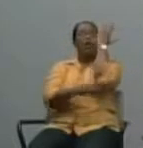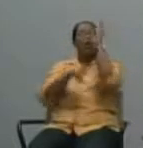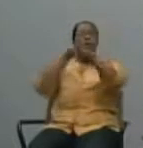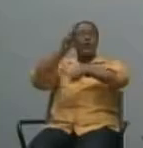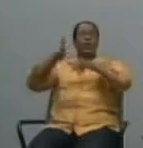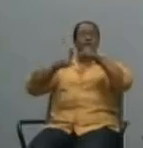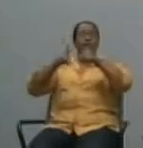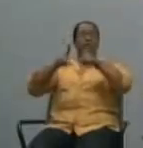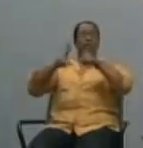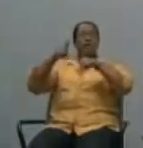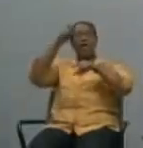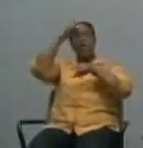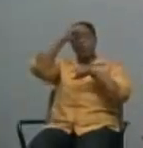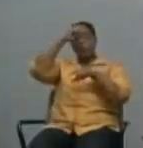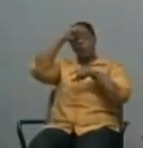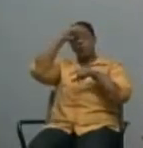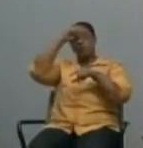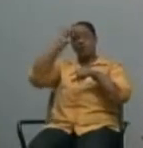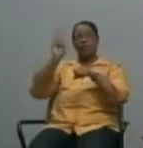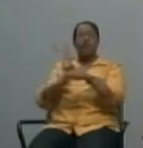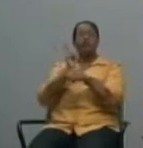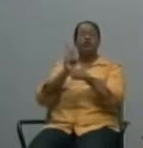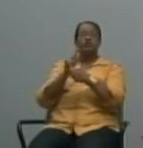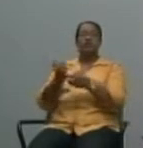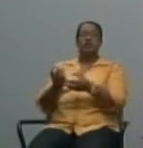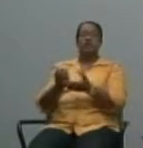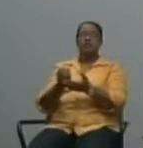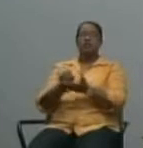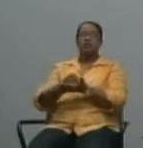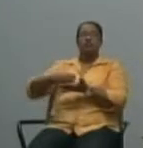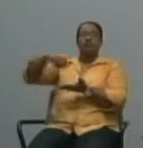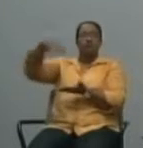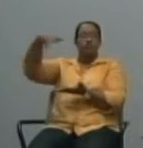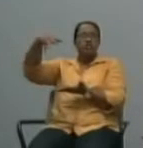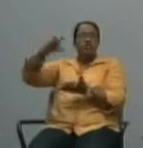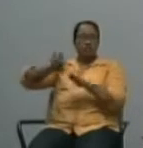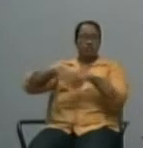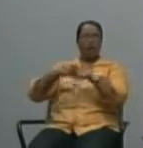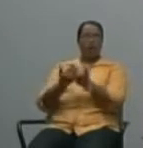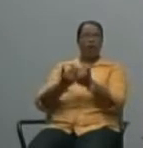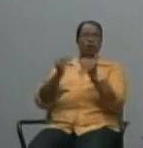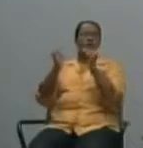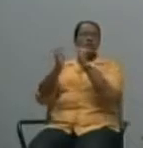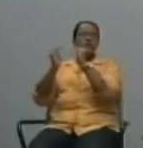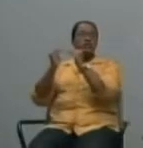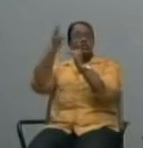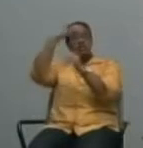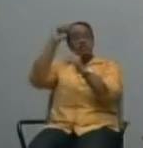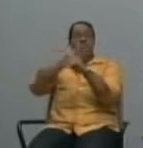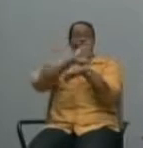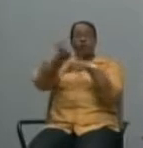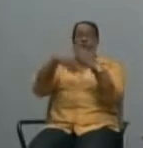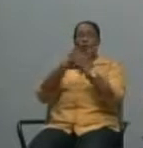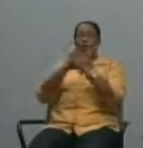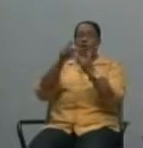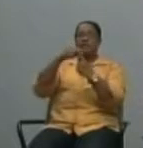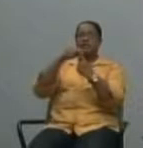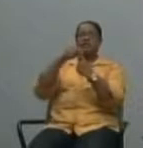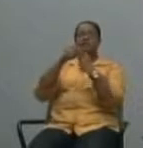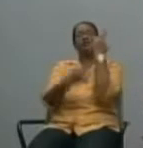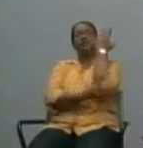and about wisdom in using wealth. First of all, justice for all and especially for the poor.